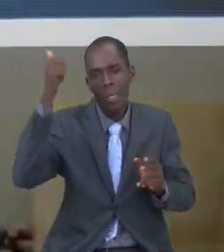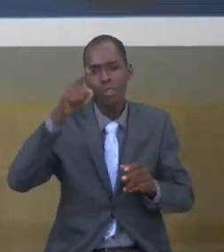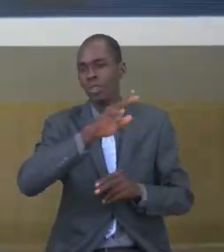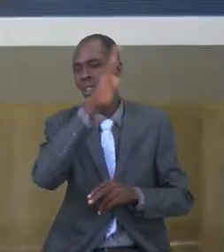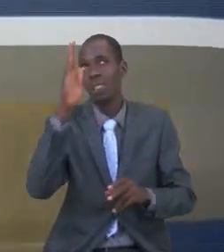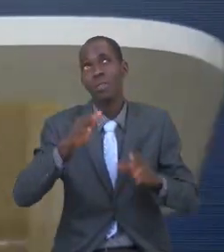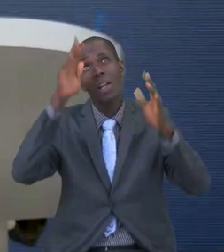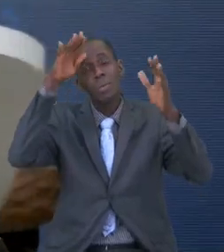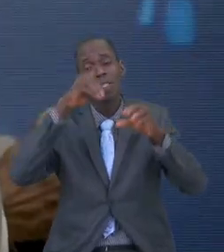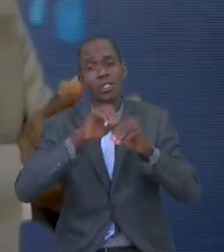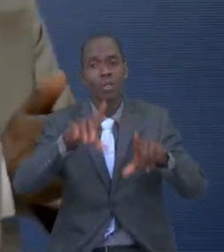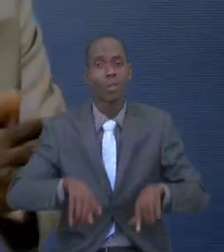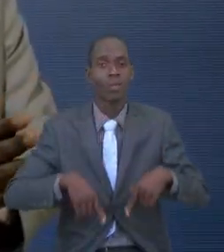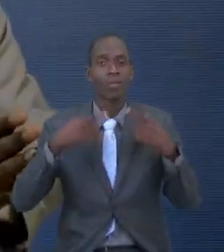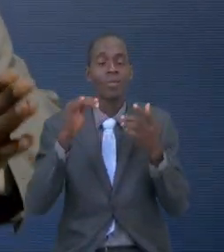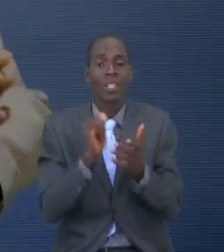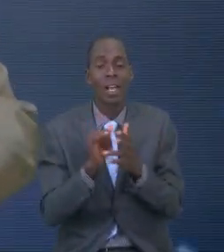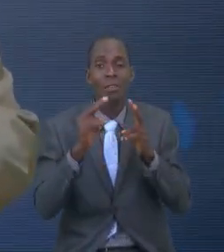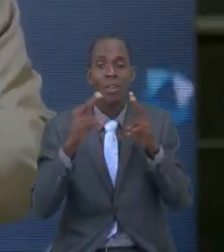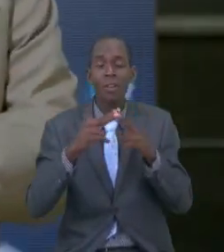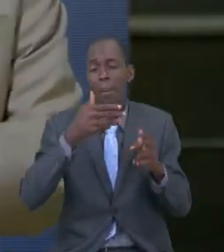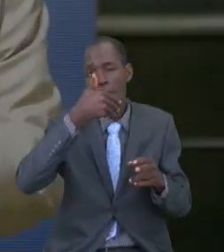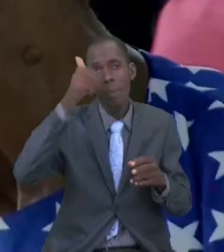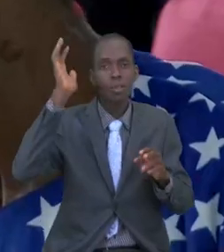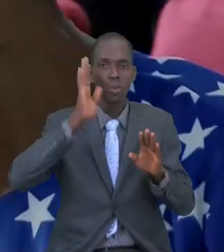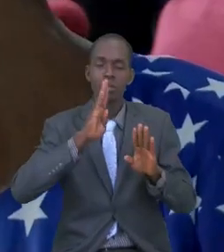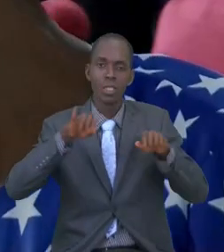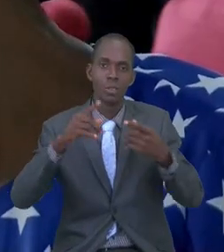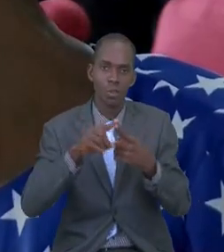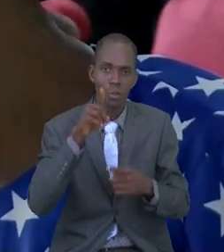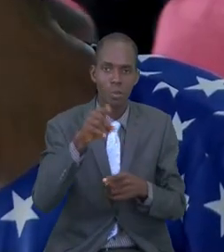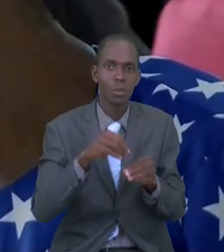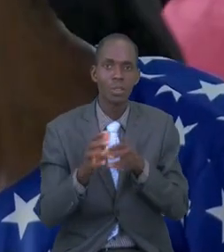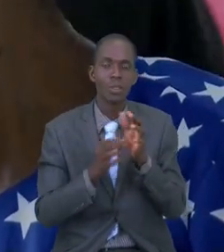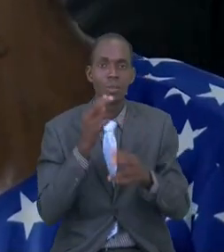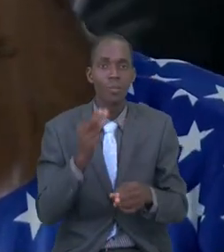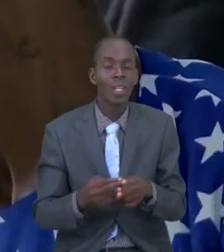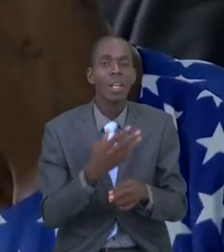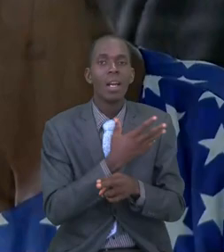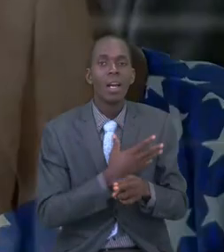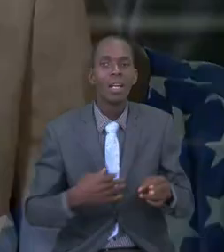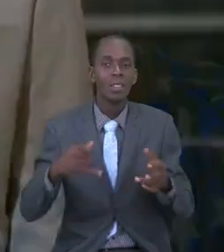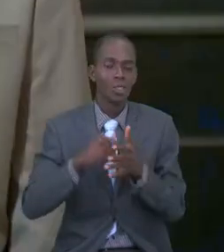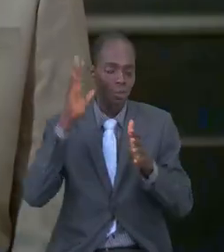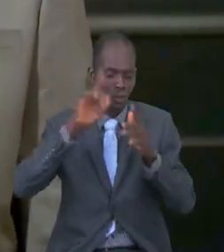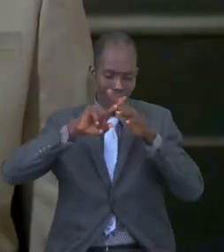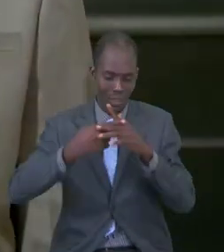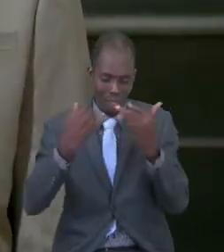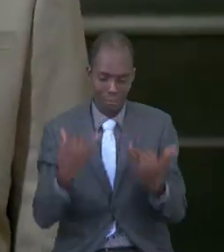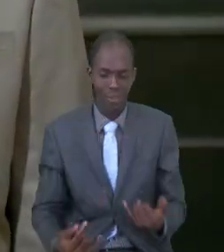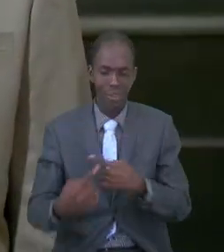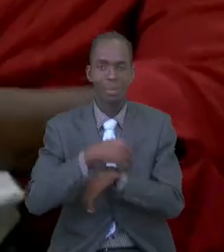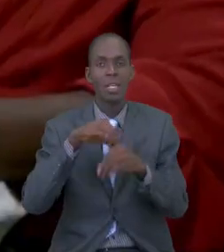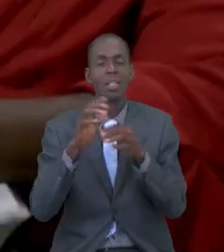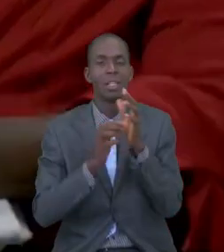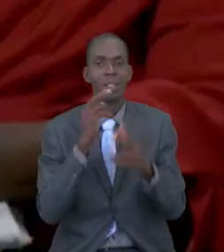your life, that very best will be given to you. And it will start today in Jesus'